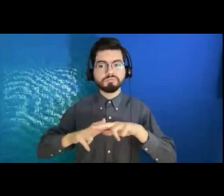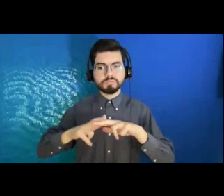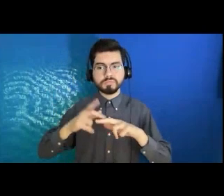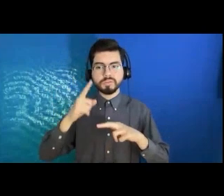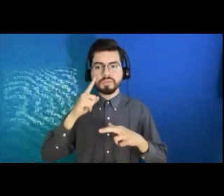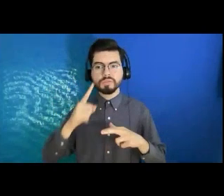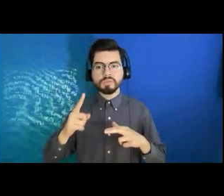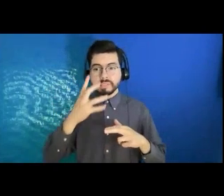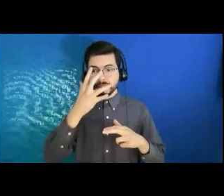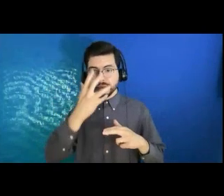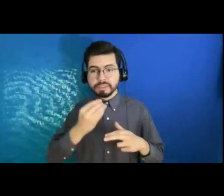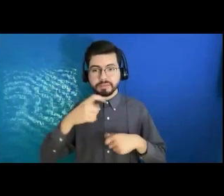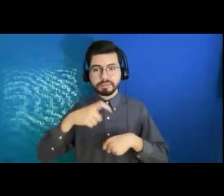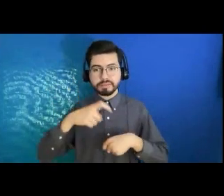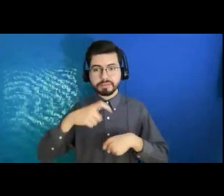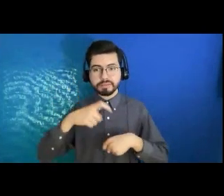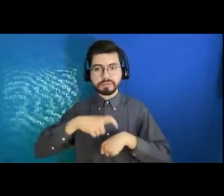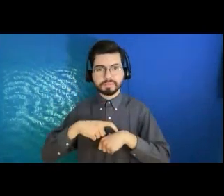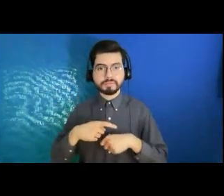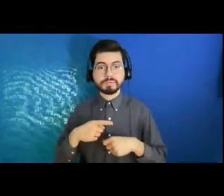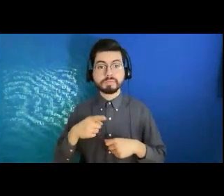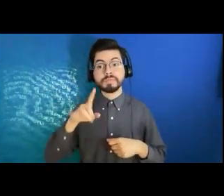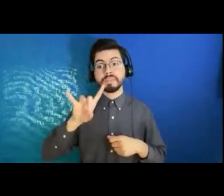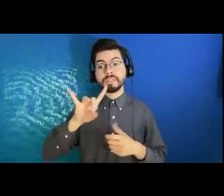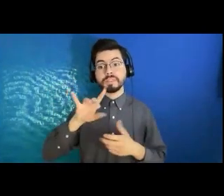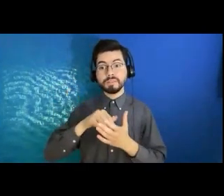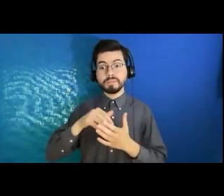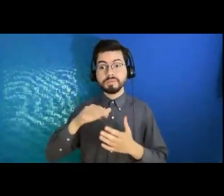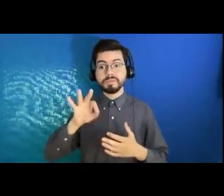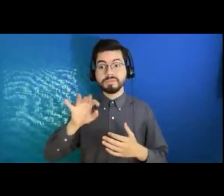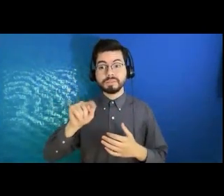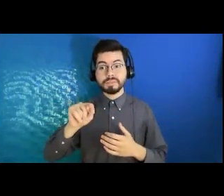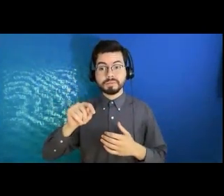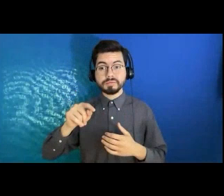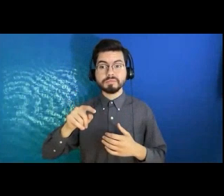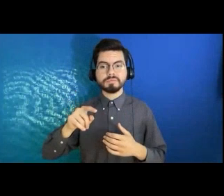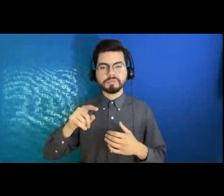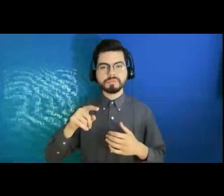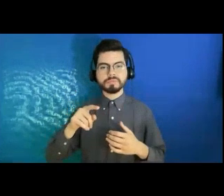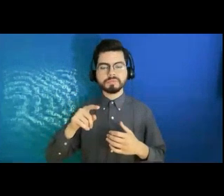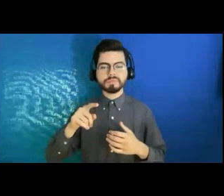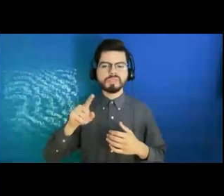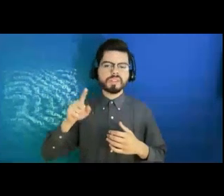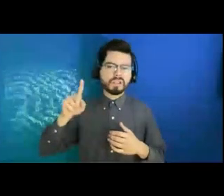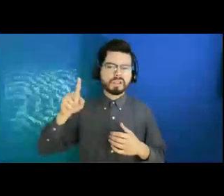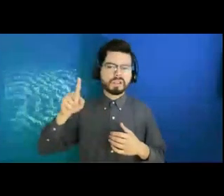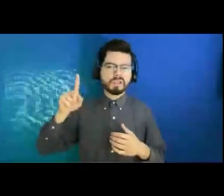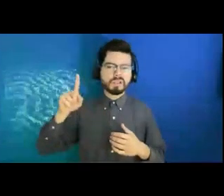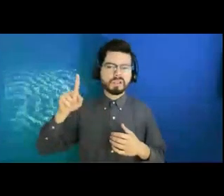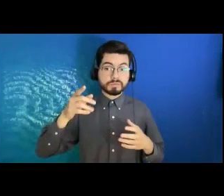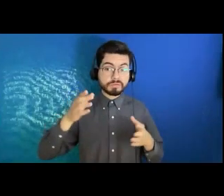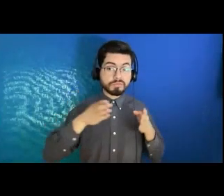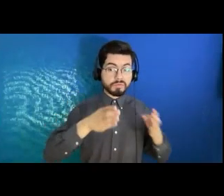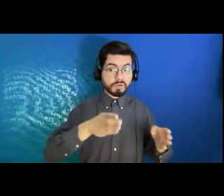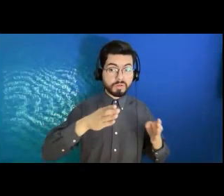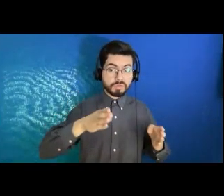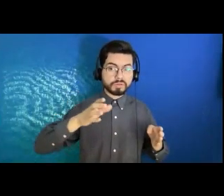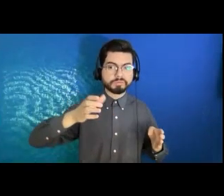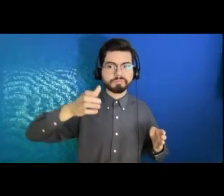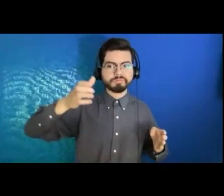It's also found 8,000 feet and above, so generally not near roads. So it's a really good food, isolates bears from people. So